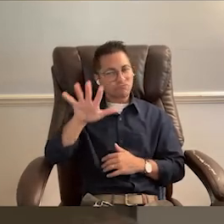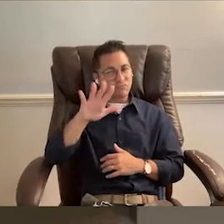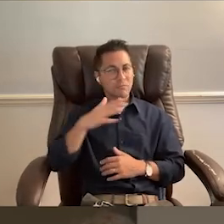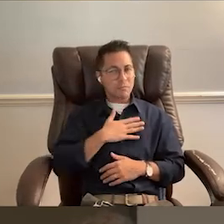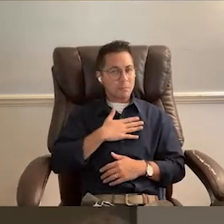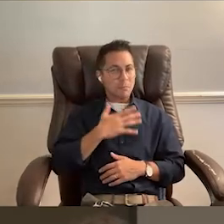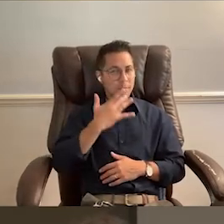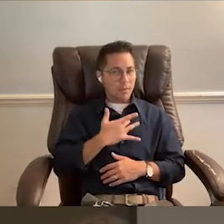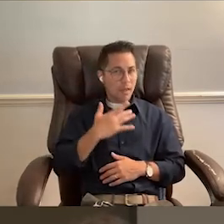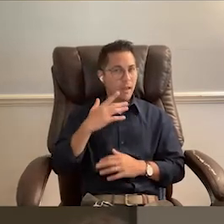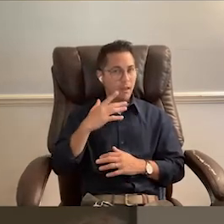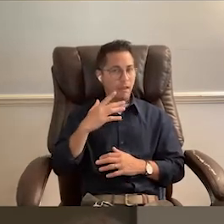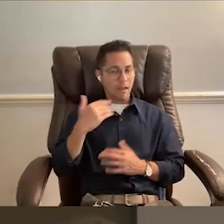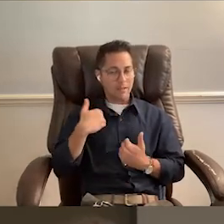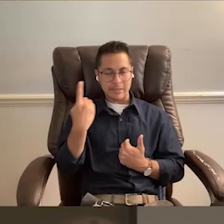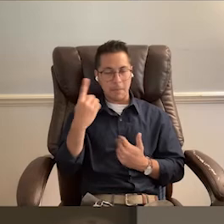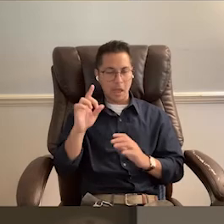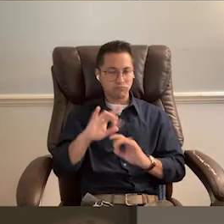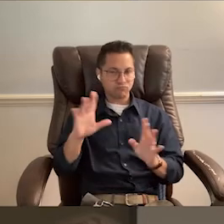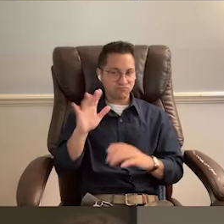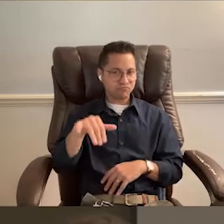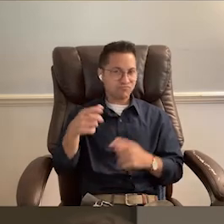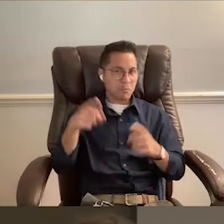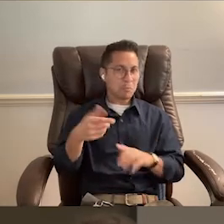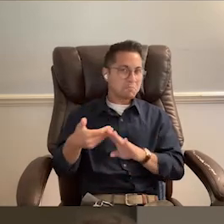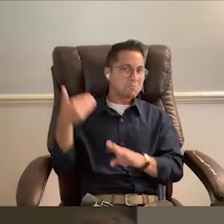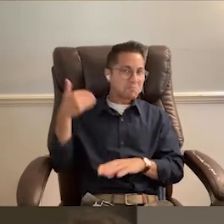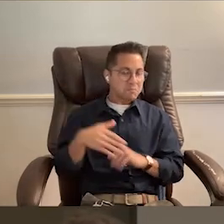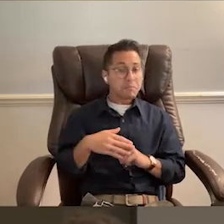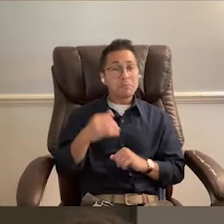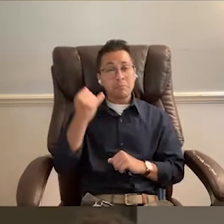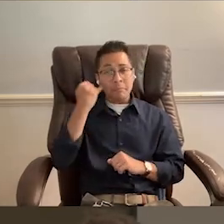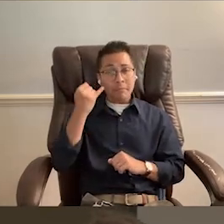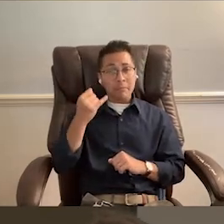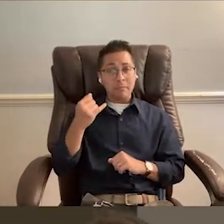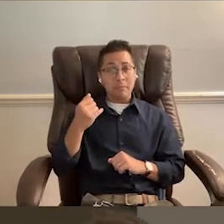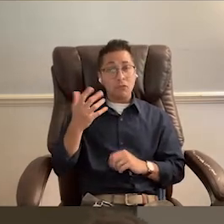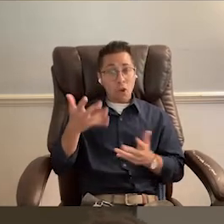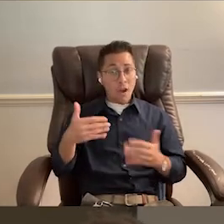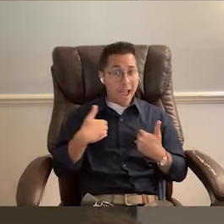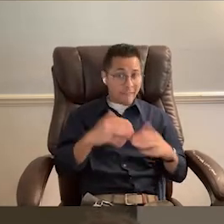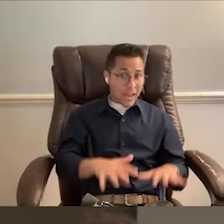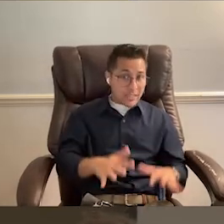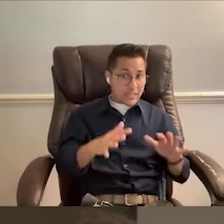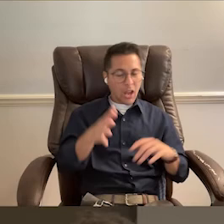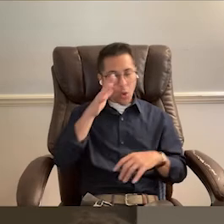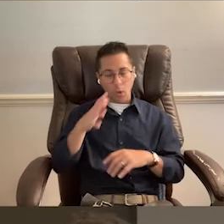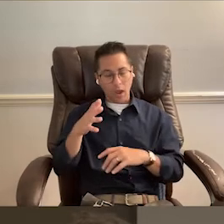I have a little PTSD about my birthday, traumatic experience that happened,